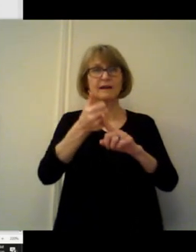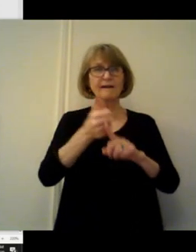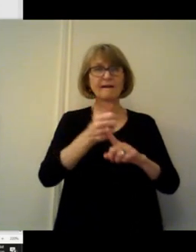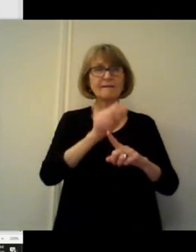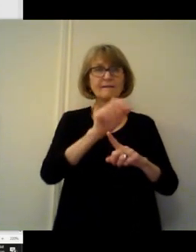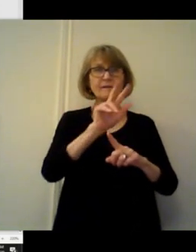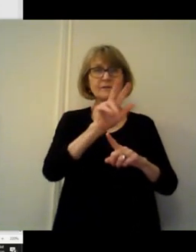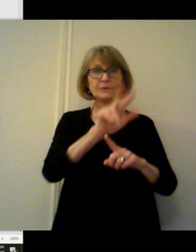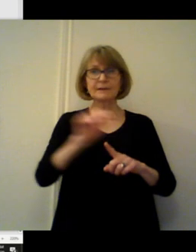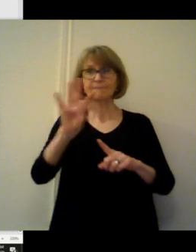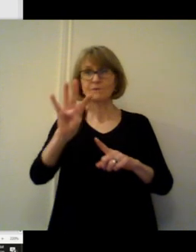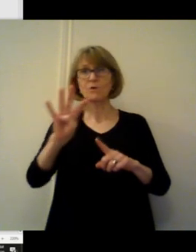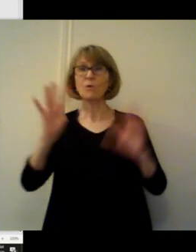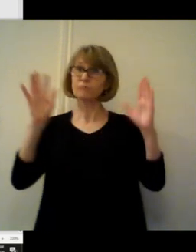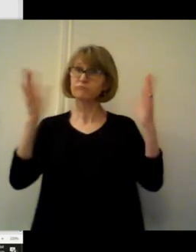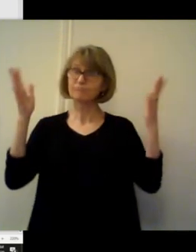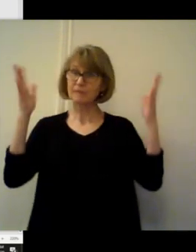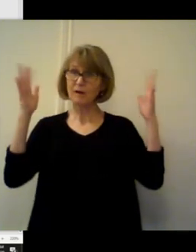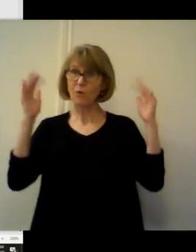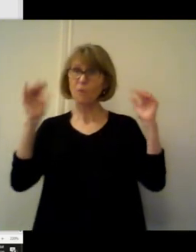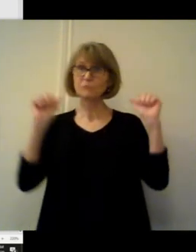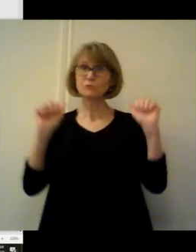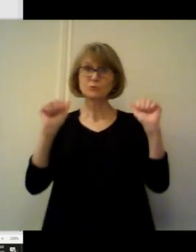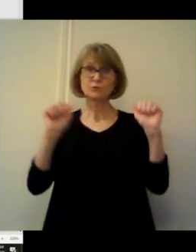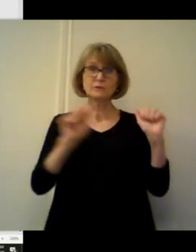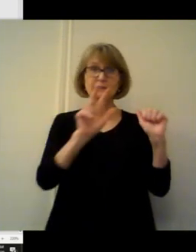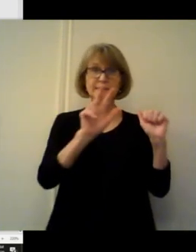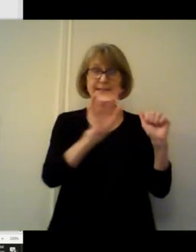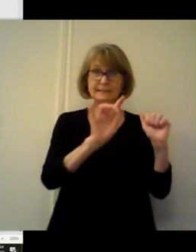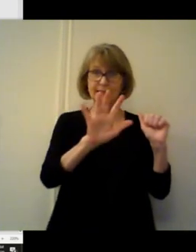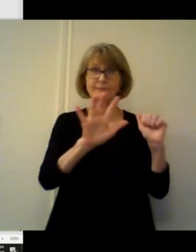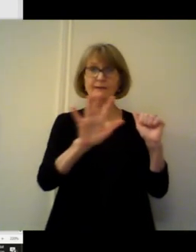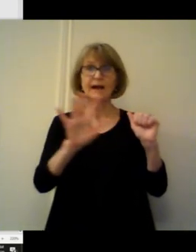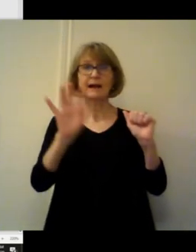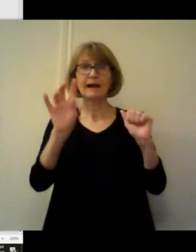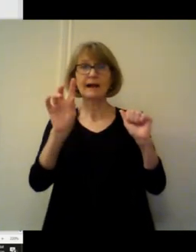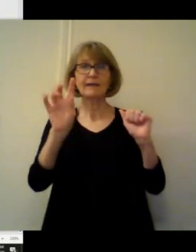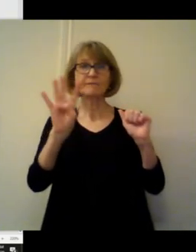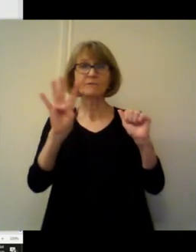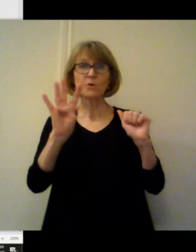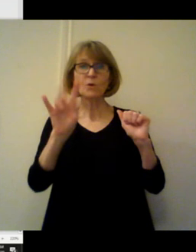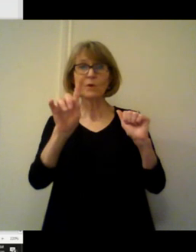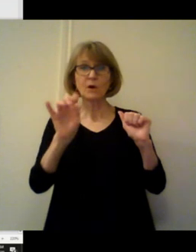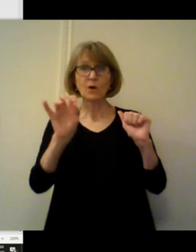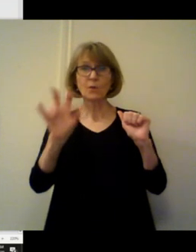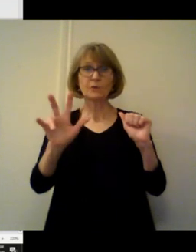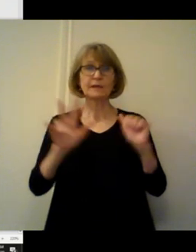Okay, I hope you were able to get those. We have C as 85 and D as 103. So for C, you